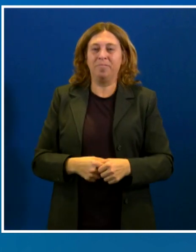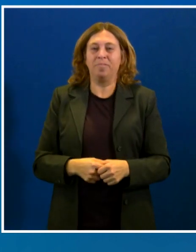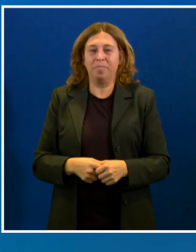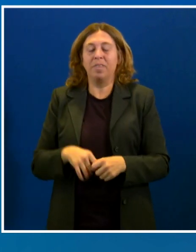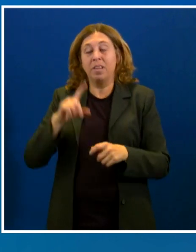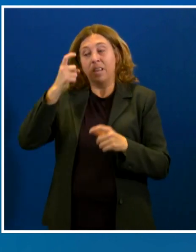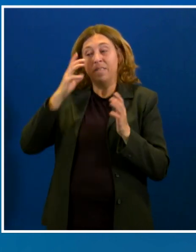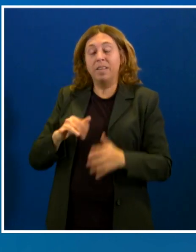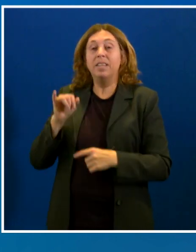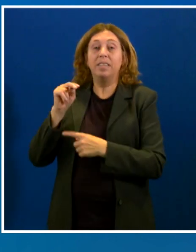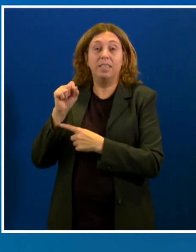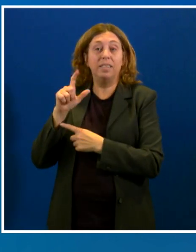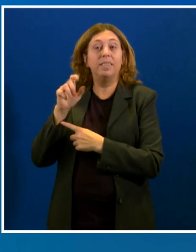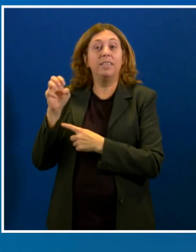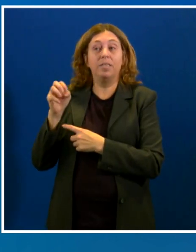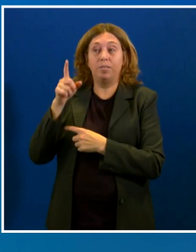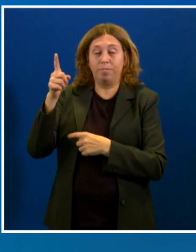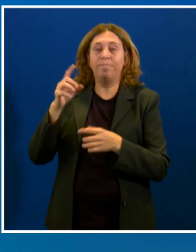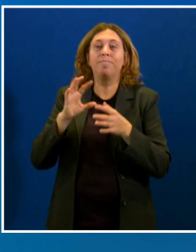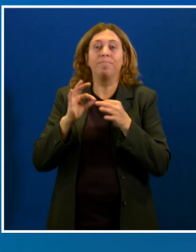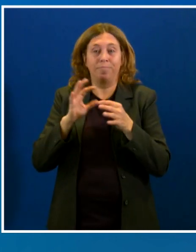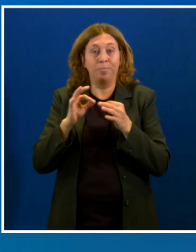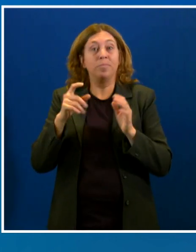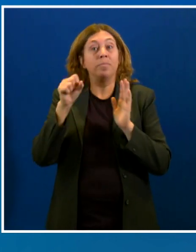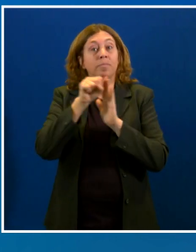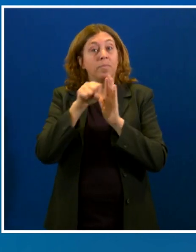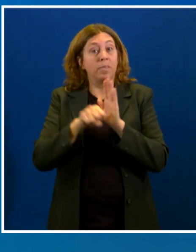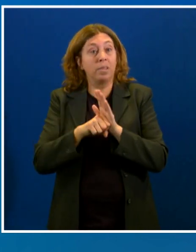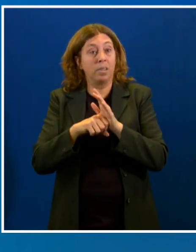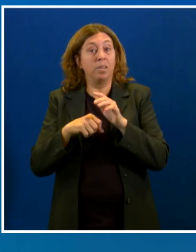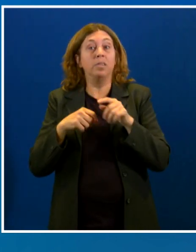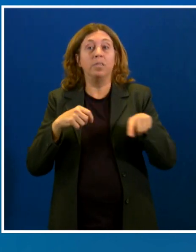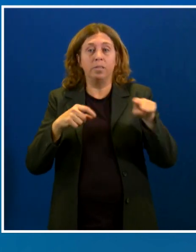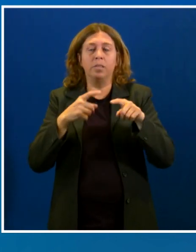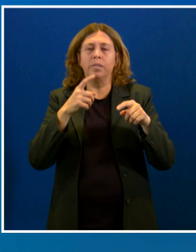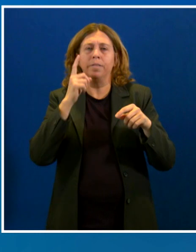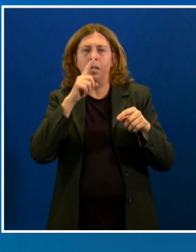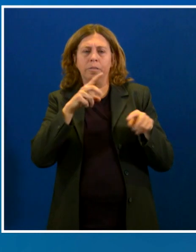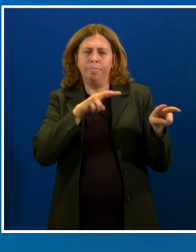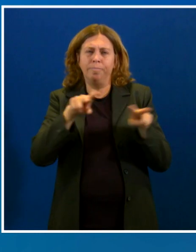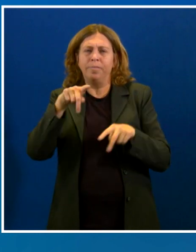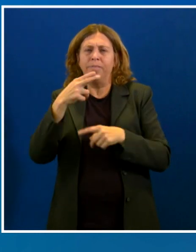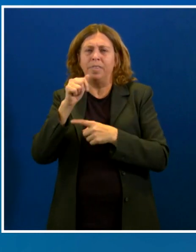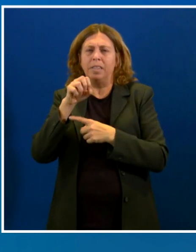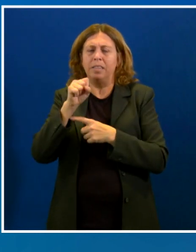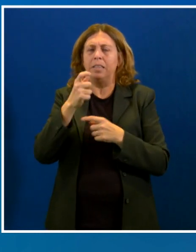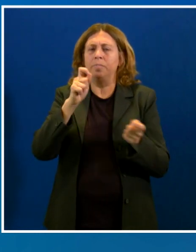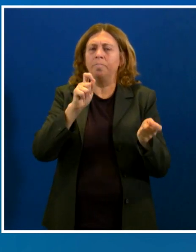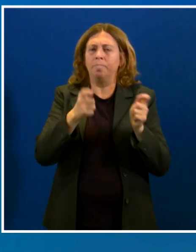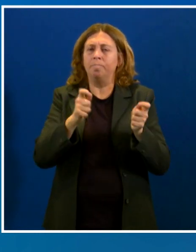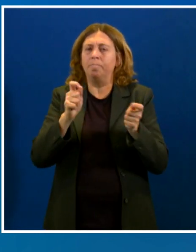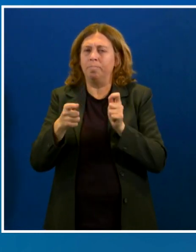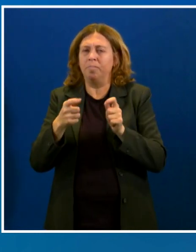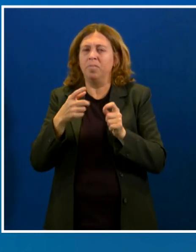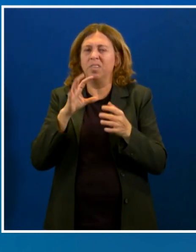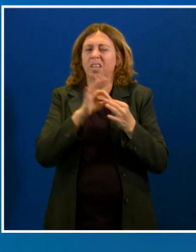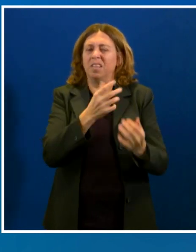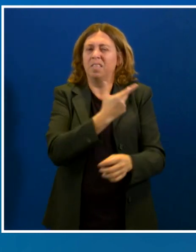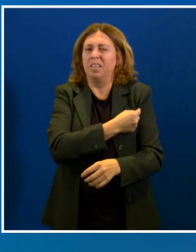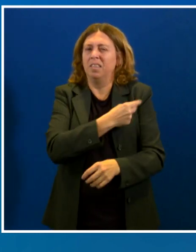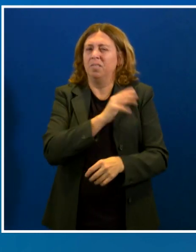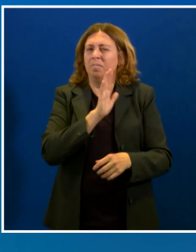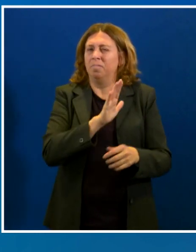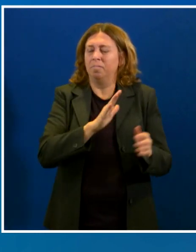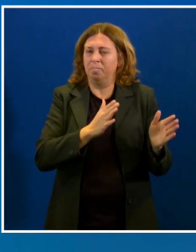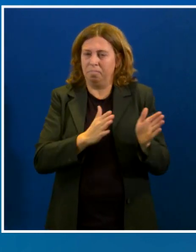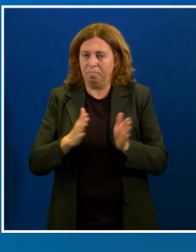Phase 1B of the virus vaccination plan. The updated distribution plan lowers the